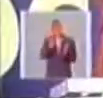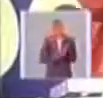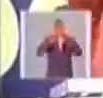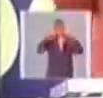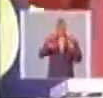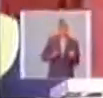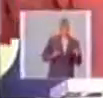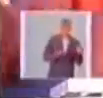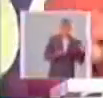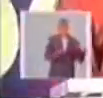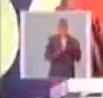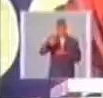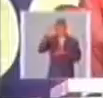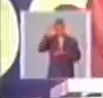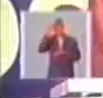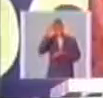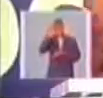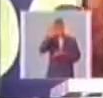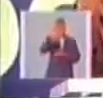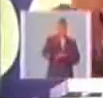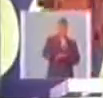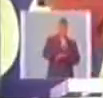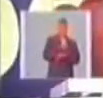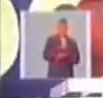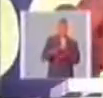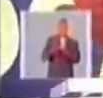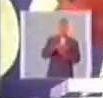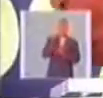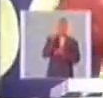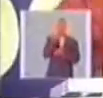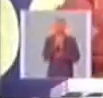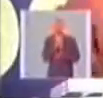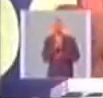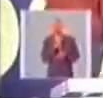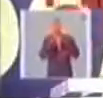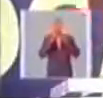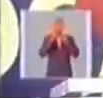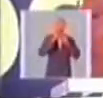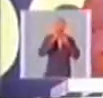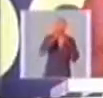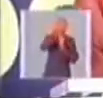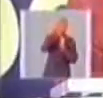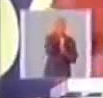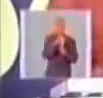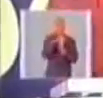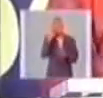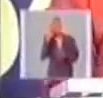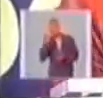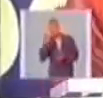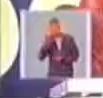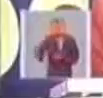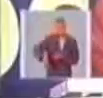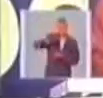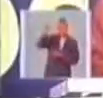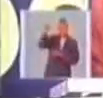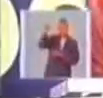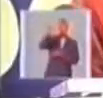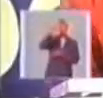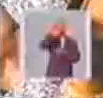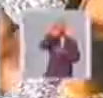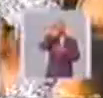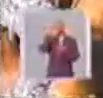crop bebre so organa ha said ya so for na sia ka na one show bible we no one tie as e no so for na ka to say one tie tight ya we